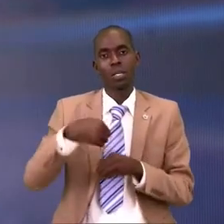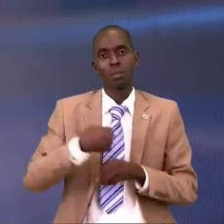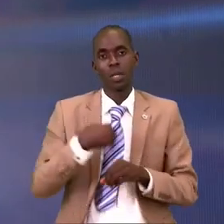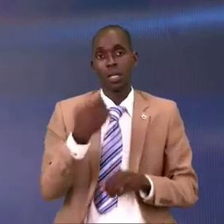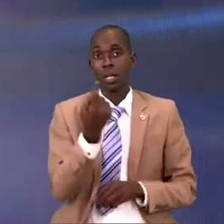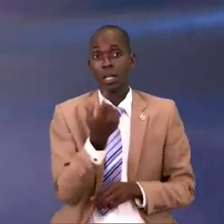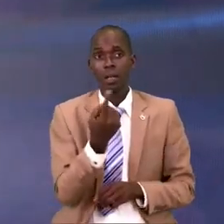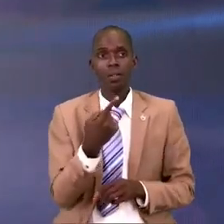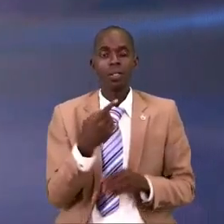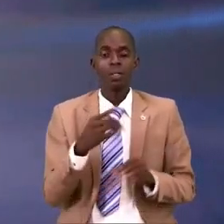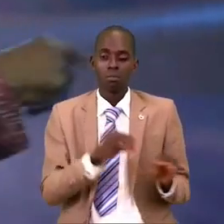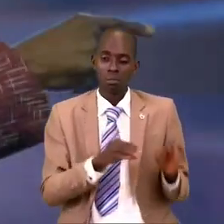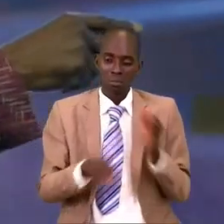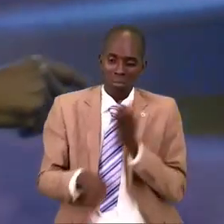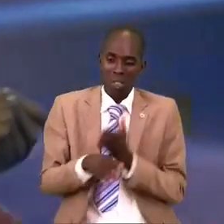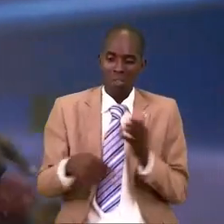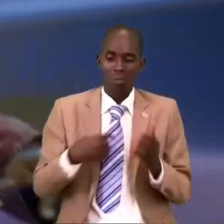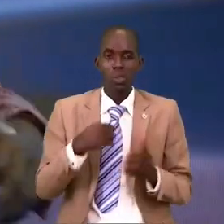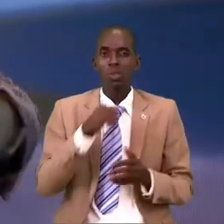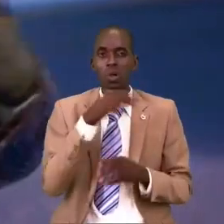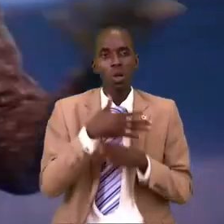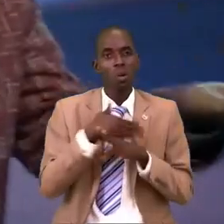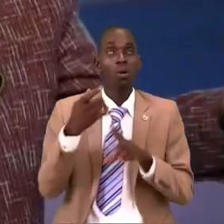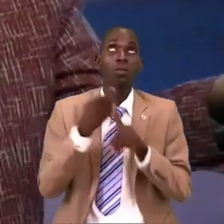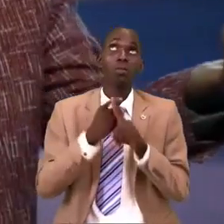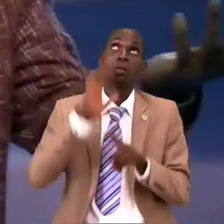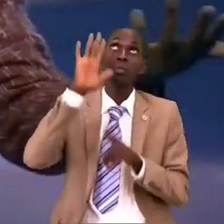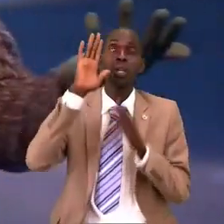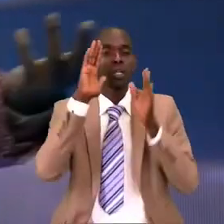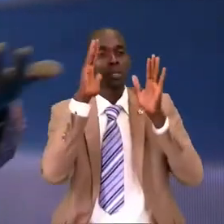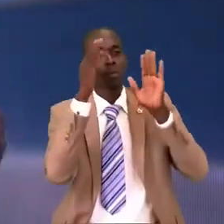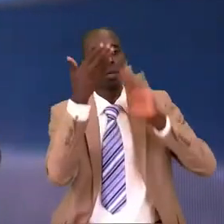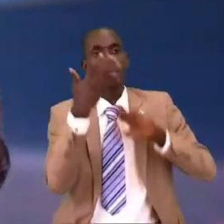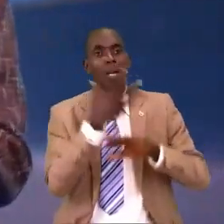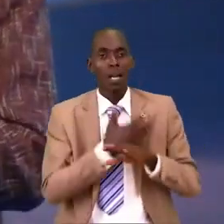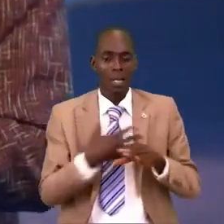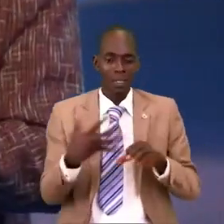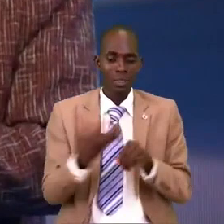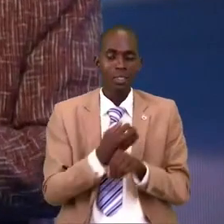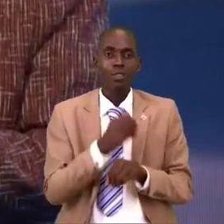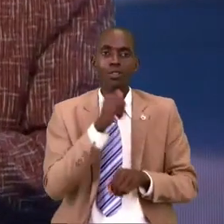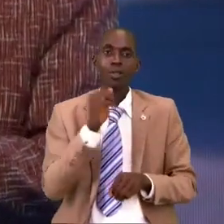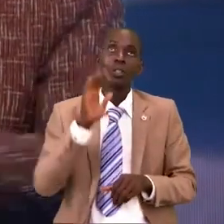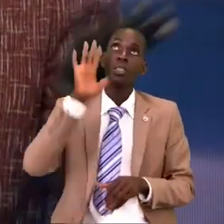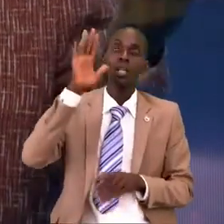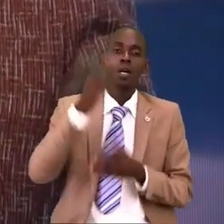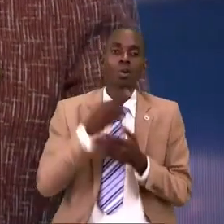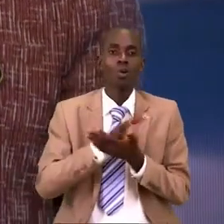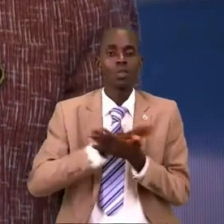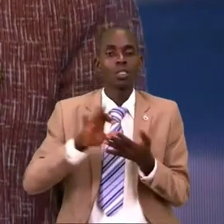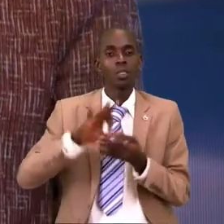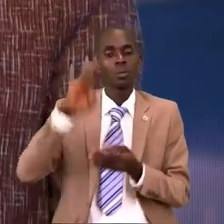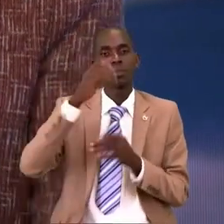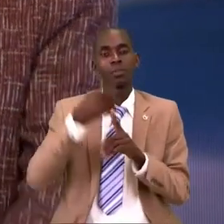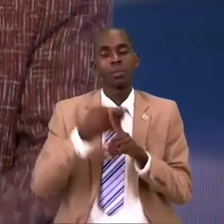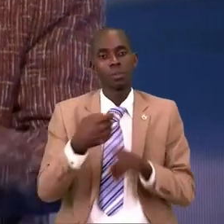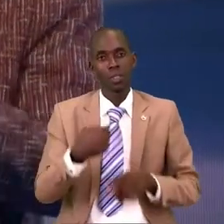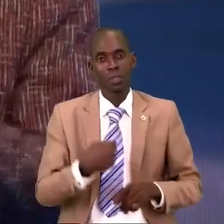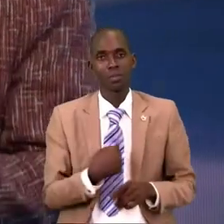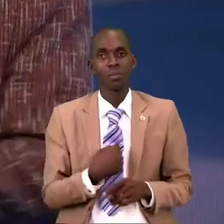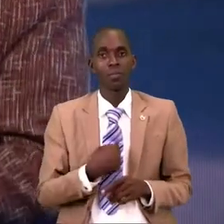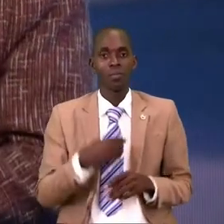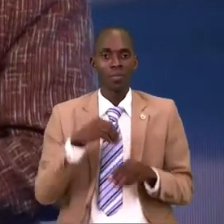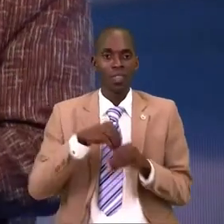Holy Spirit from me. In verse 12, and he says in verse 12, restore unto me,